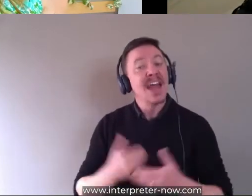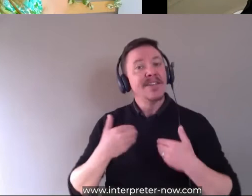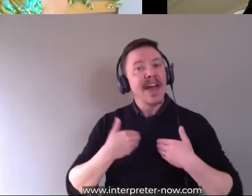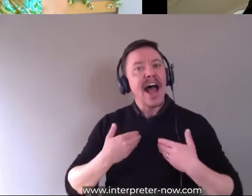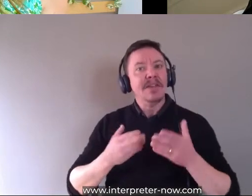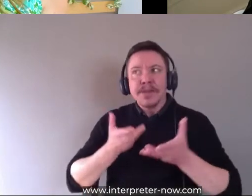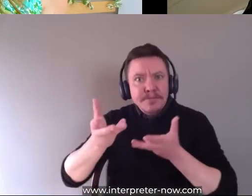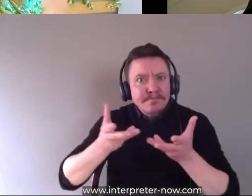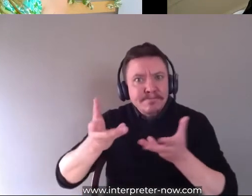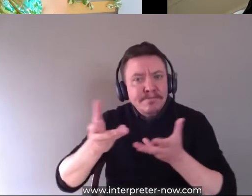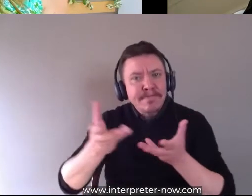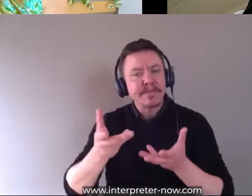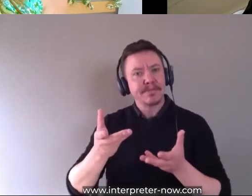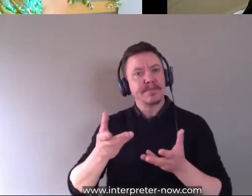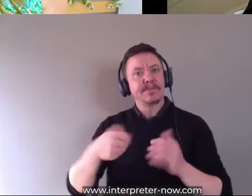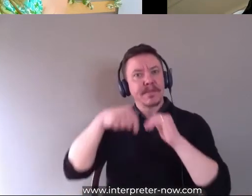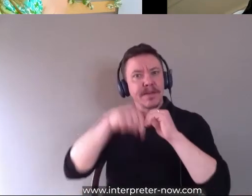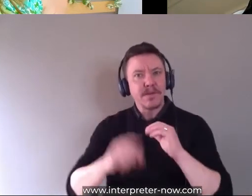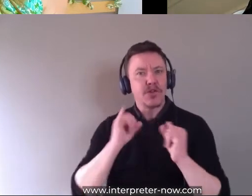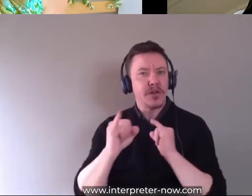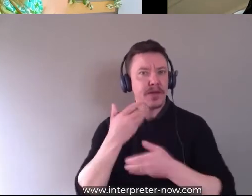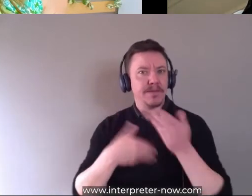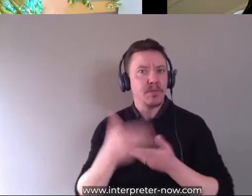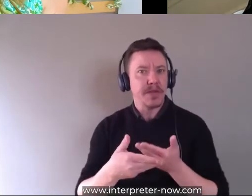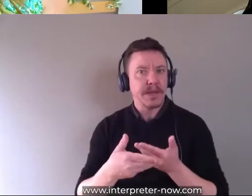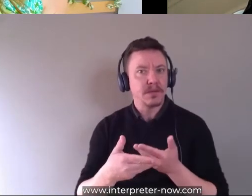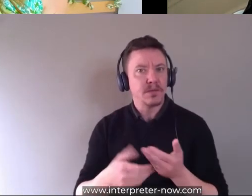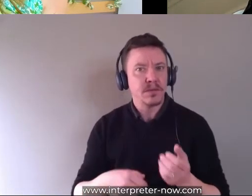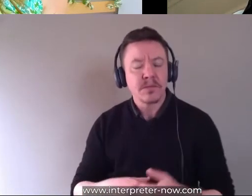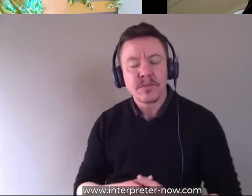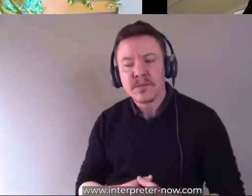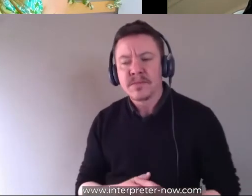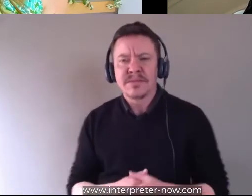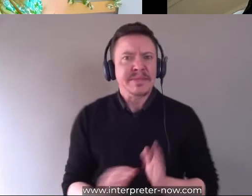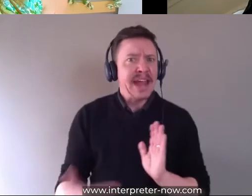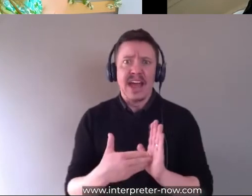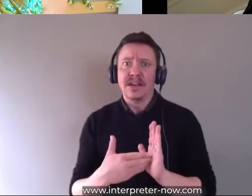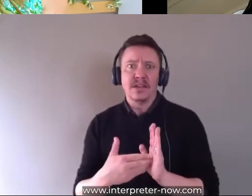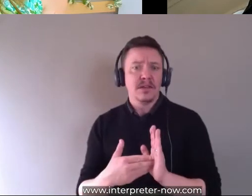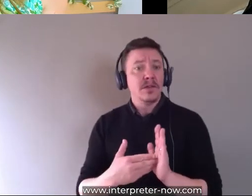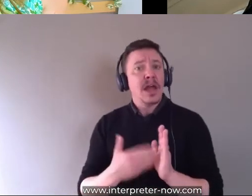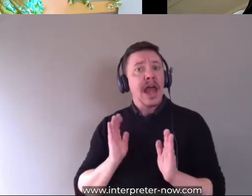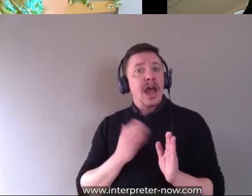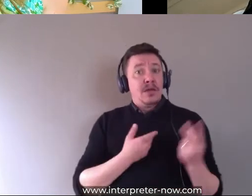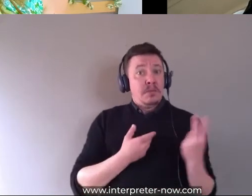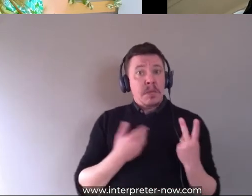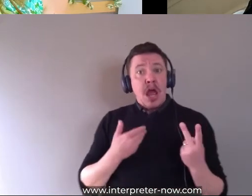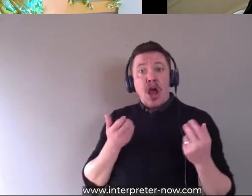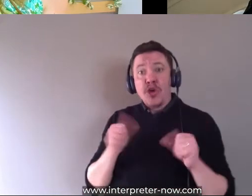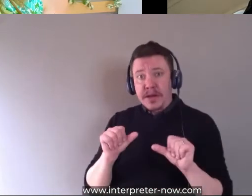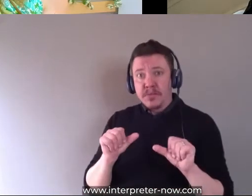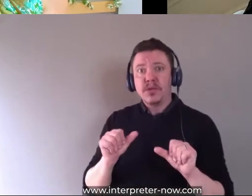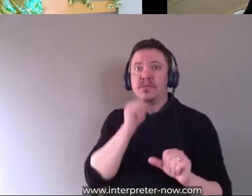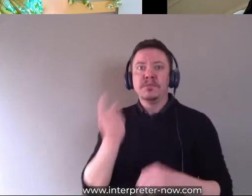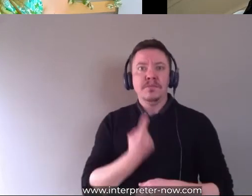and furthering the interview process. And again, in our attempt to not just operate